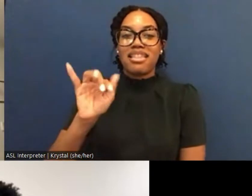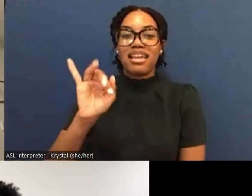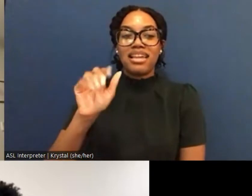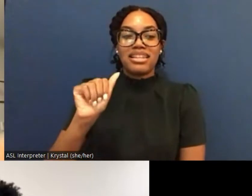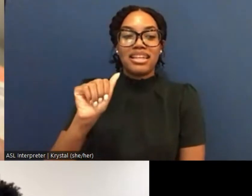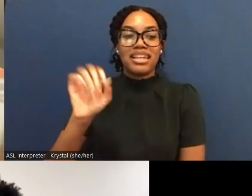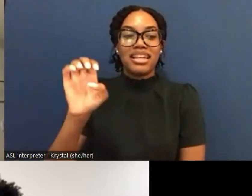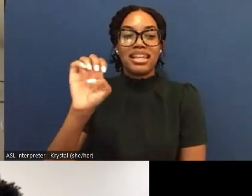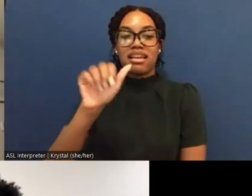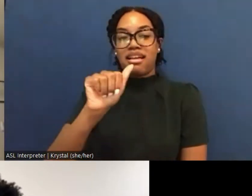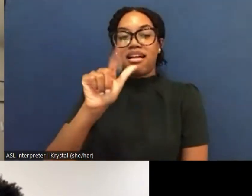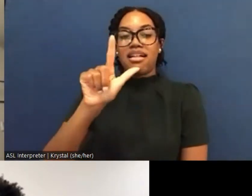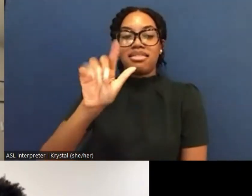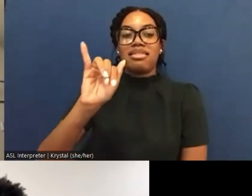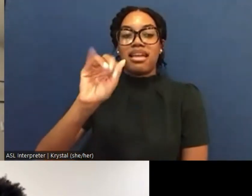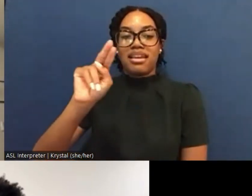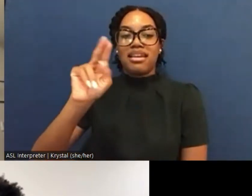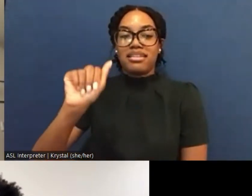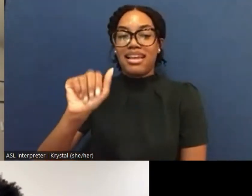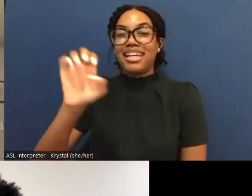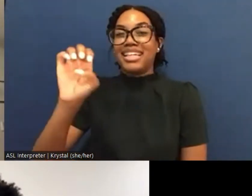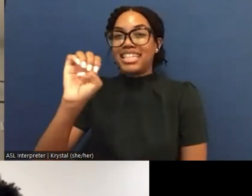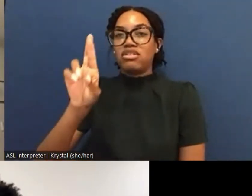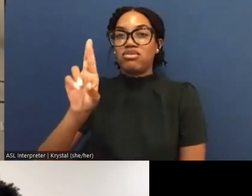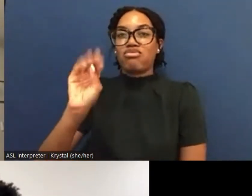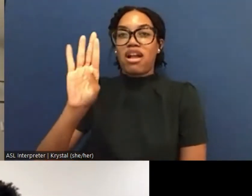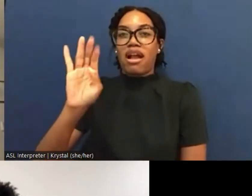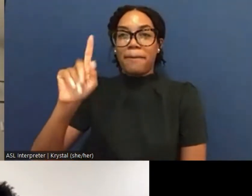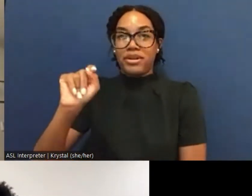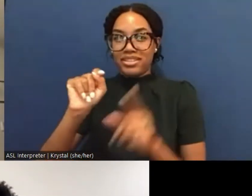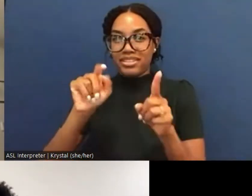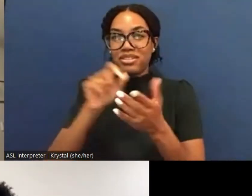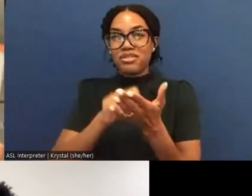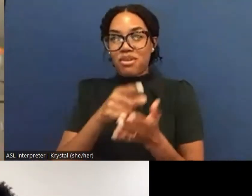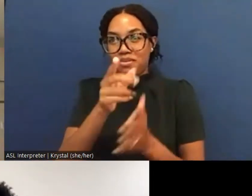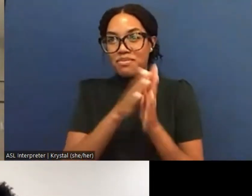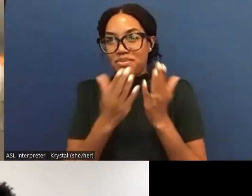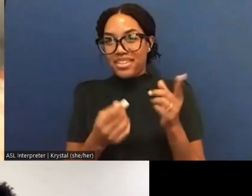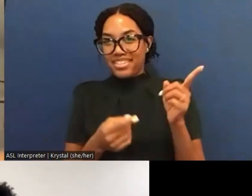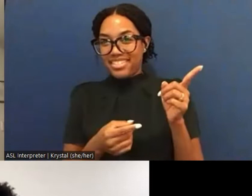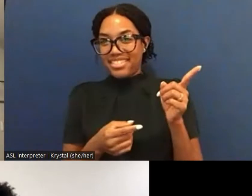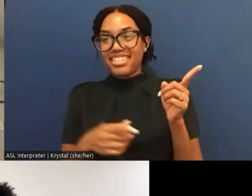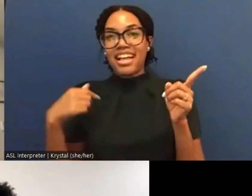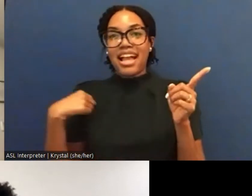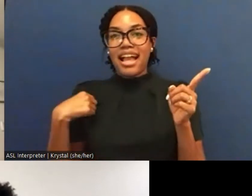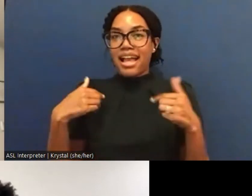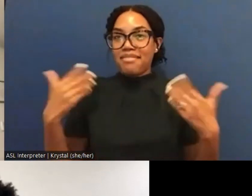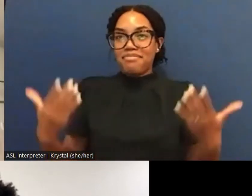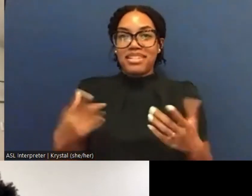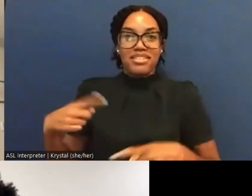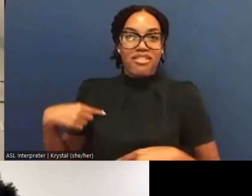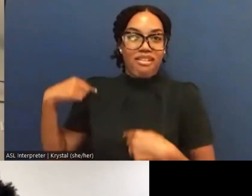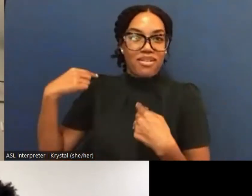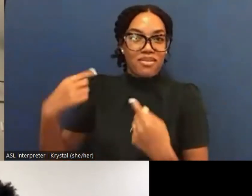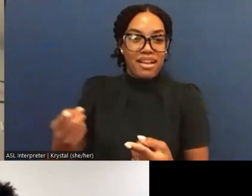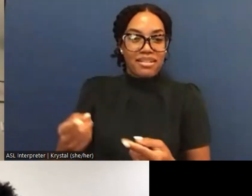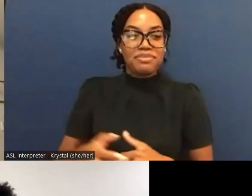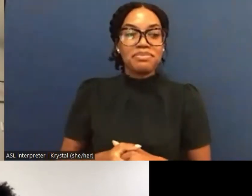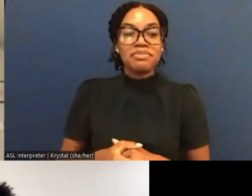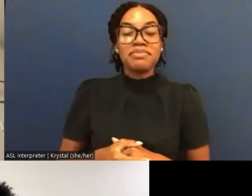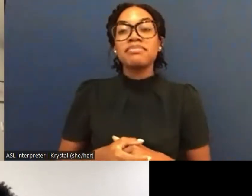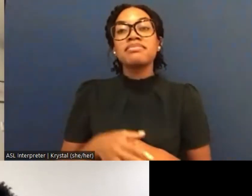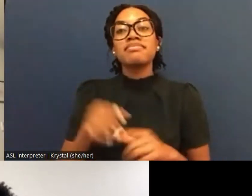author of I've Been Here All the While, Black Freedom on Native Land, and is an